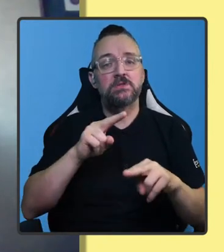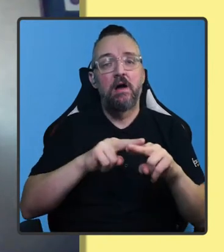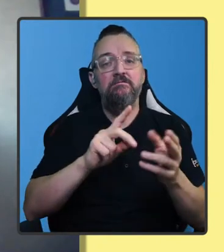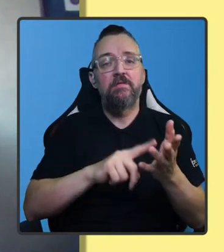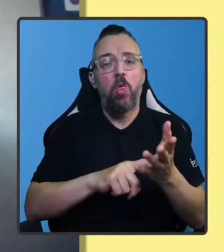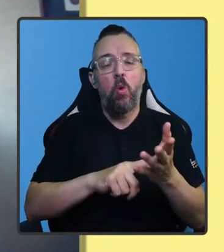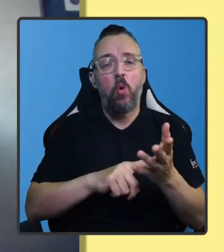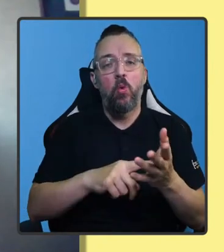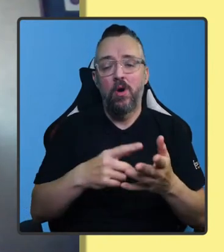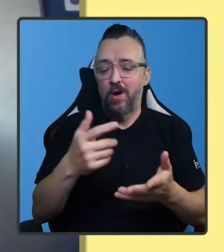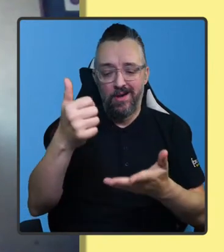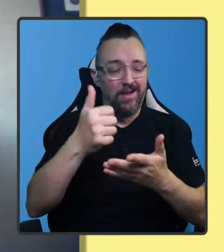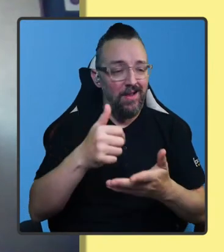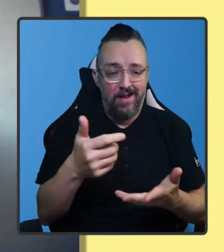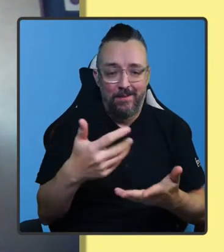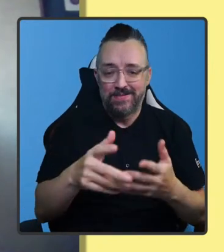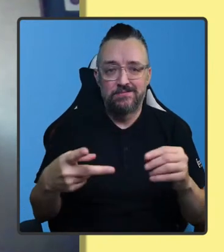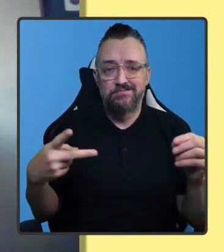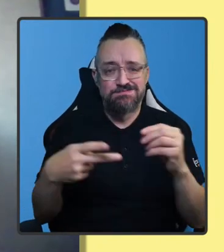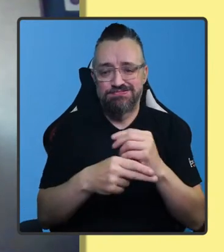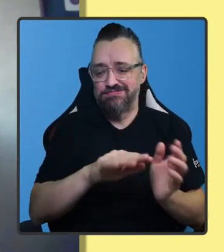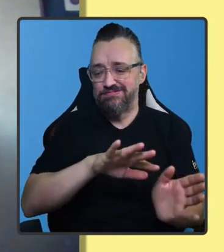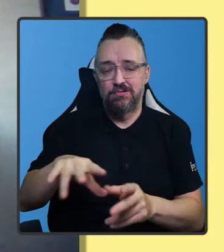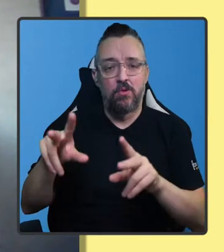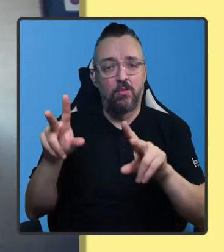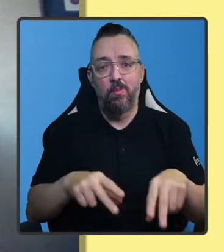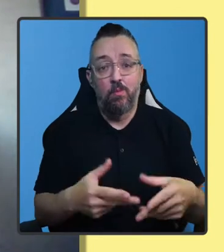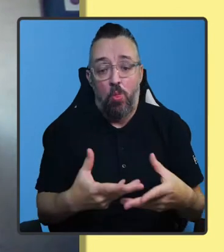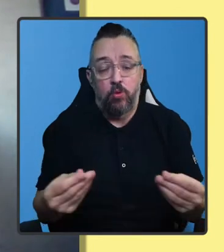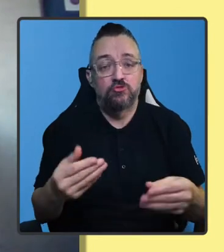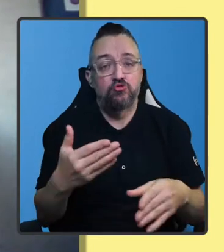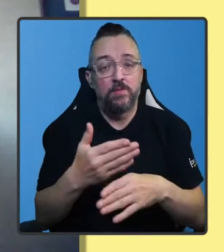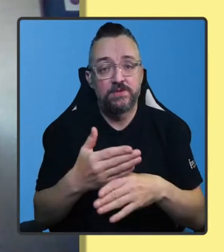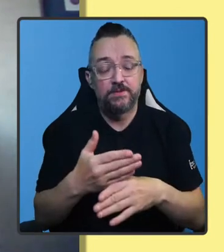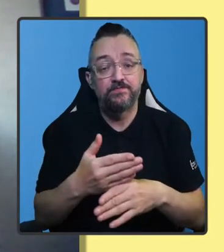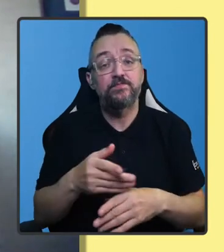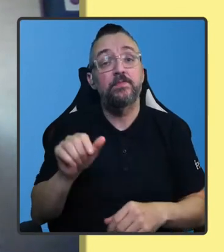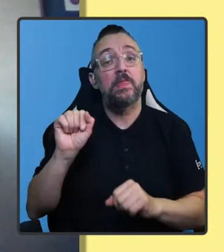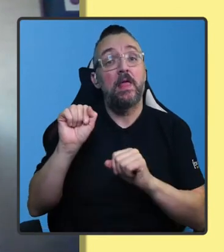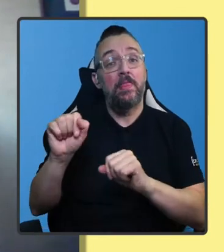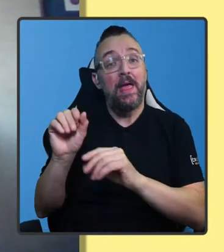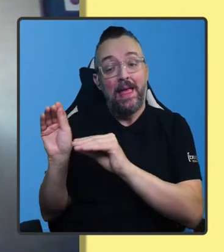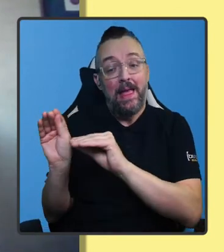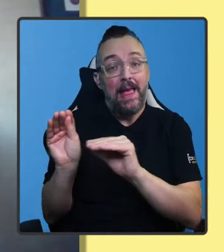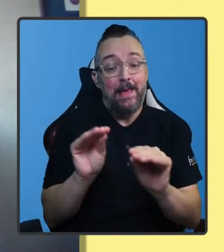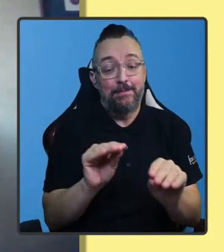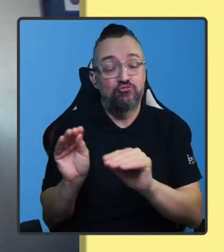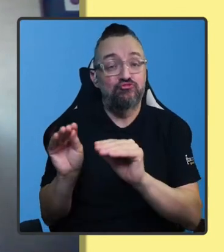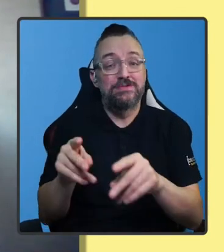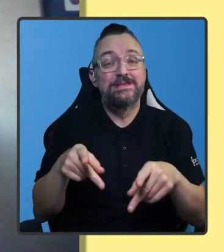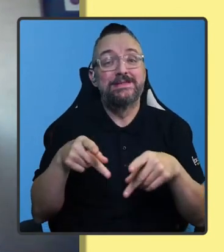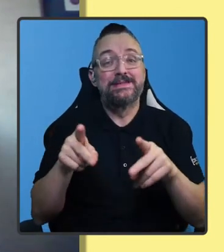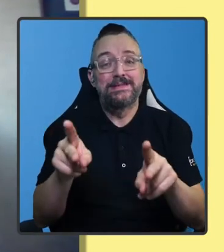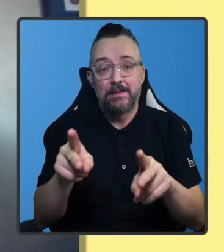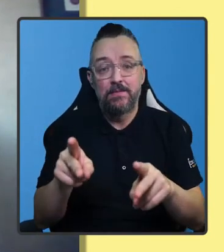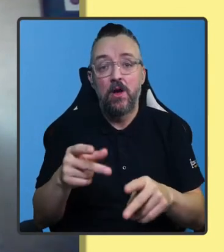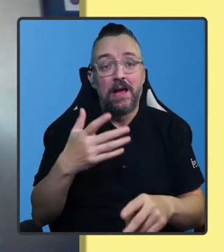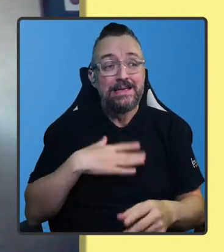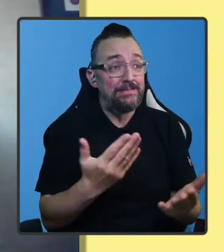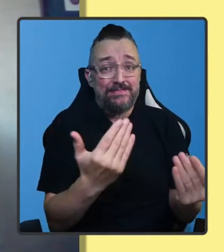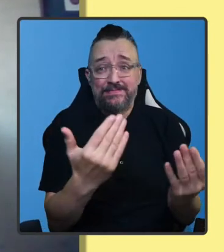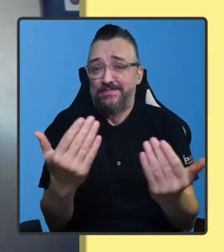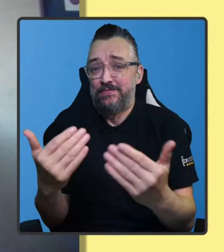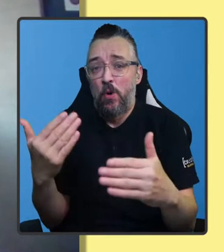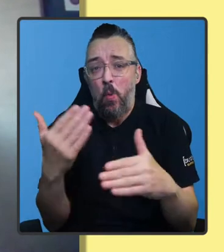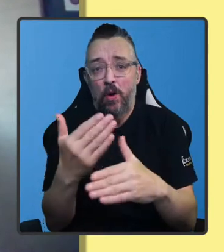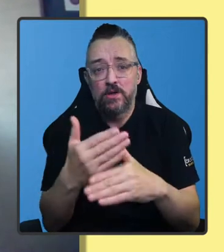about those left battling an inhumane immigration system that prevents people taking jobs in businesses, screaming out for workers because of